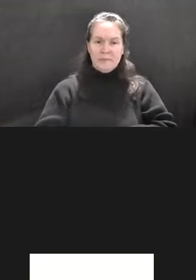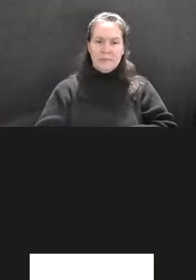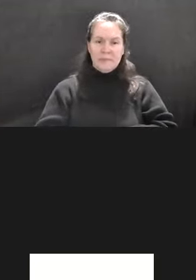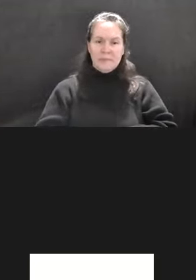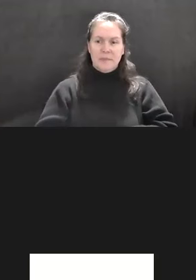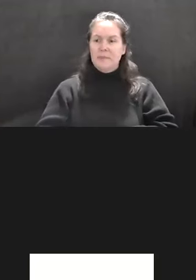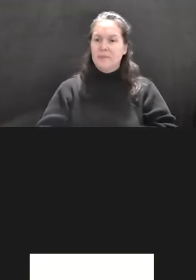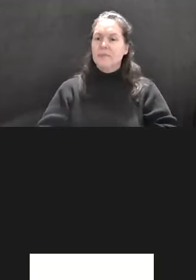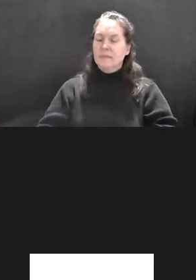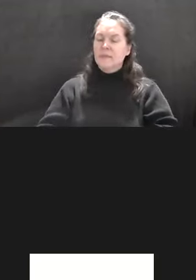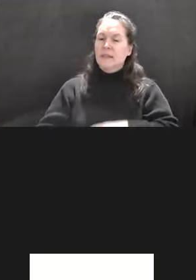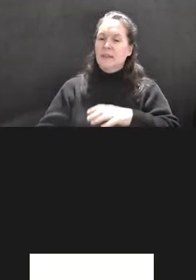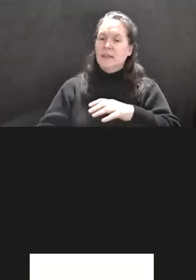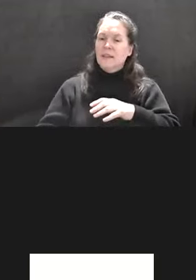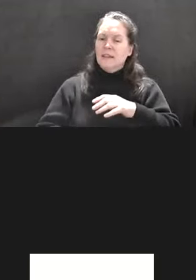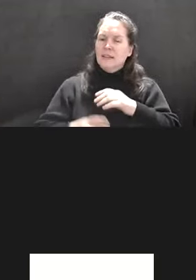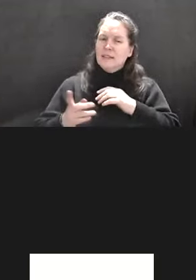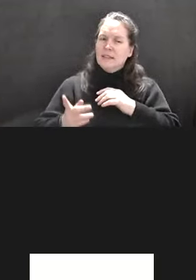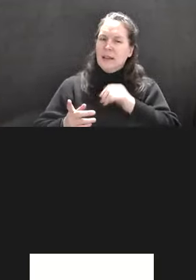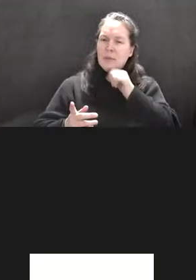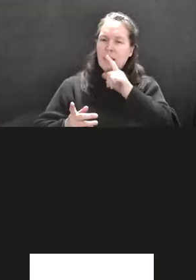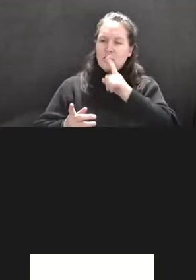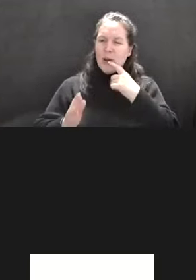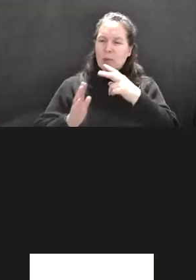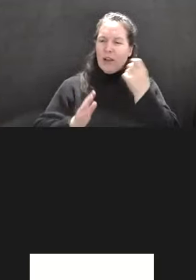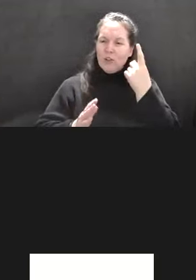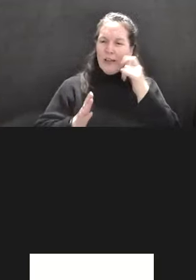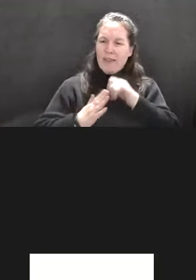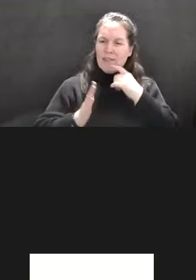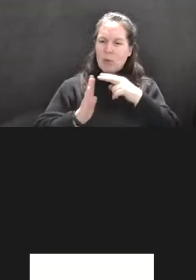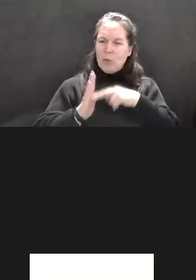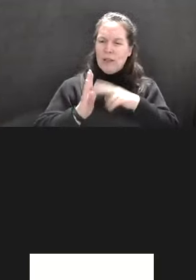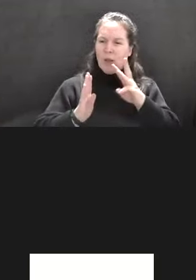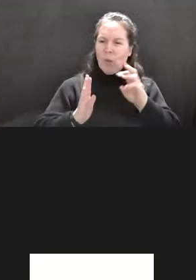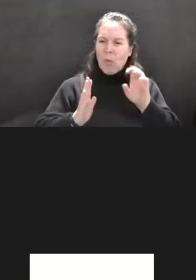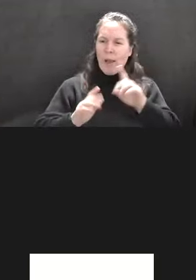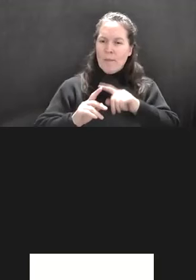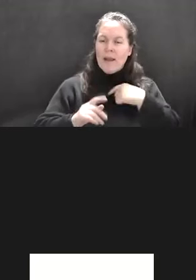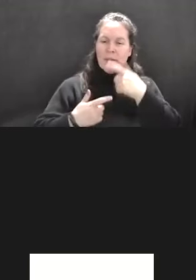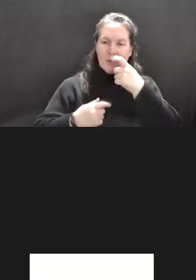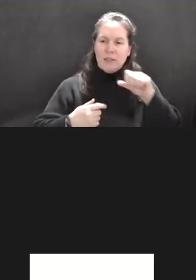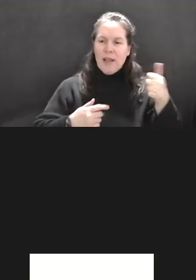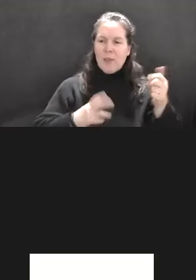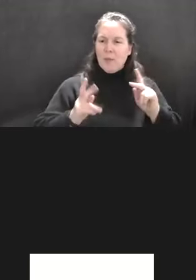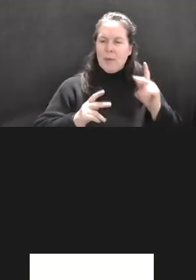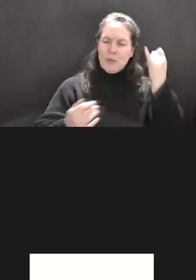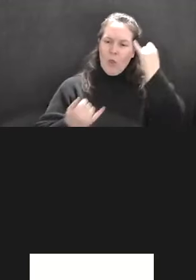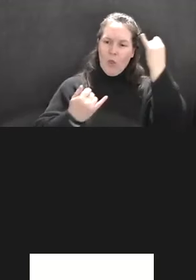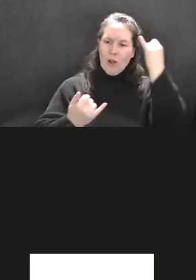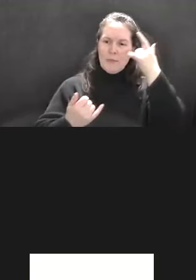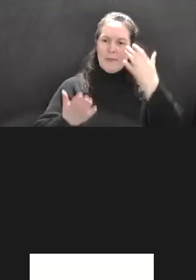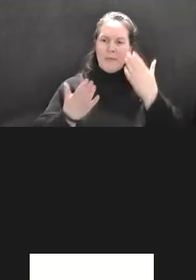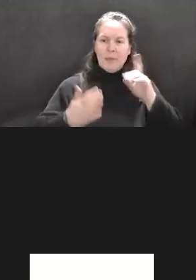It does answer. I'm not sure I would understand that if I was reading the WAC, but I'd be interested in other people's thoughts, because maybe that's just a